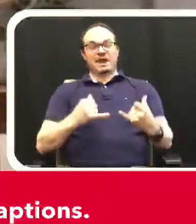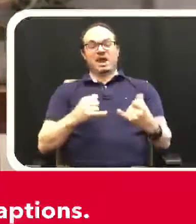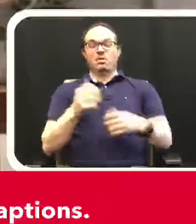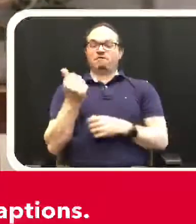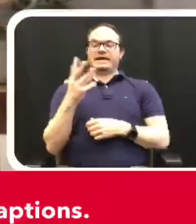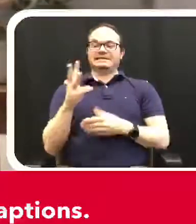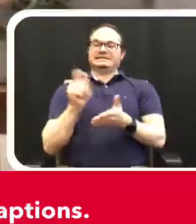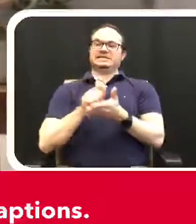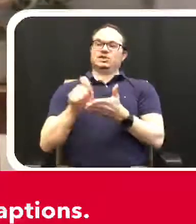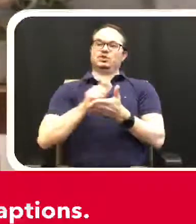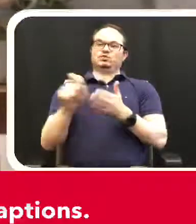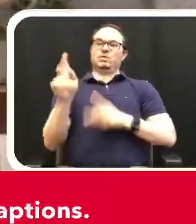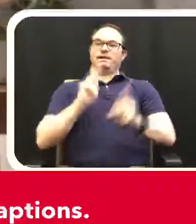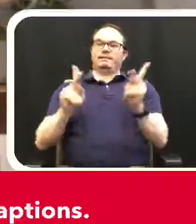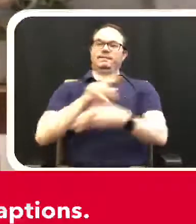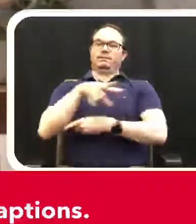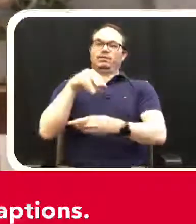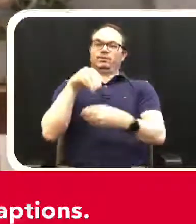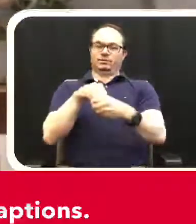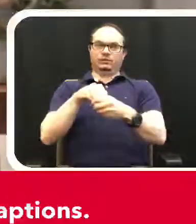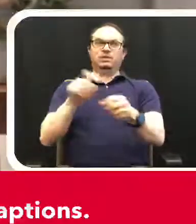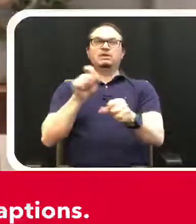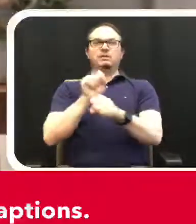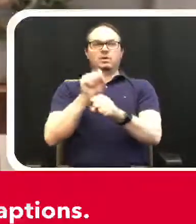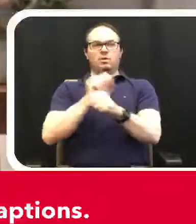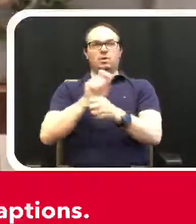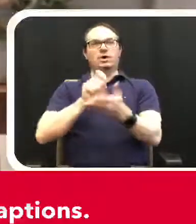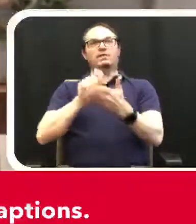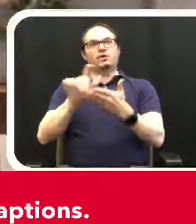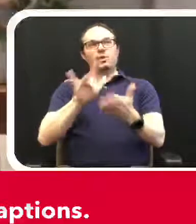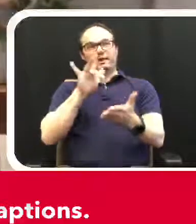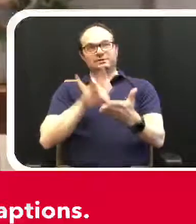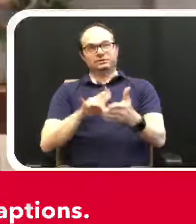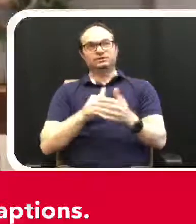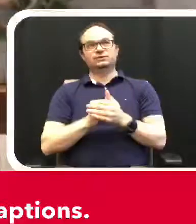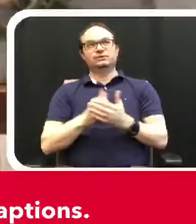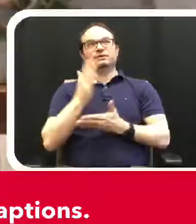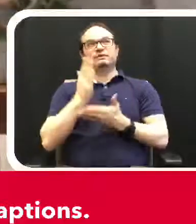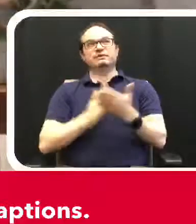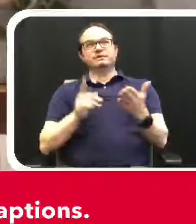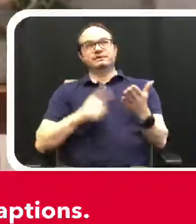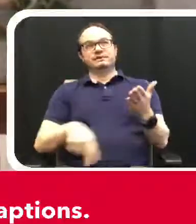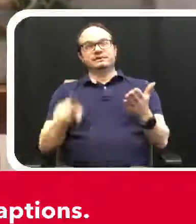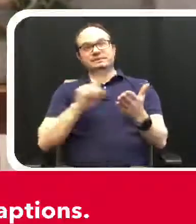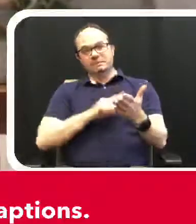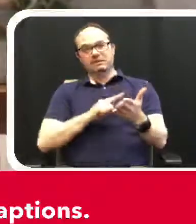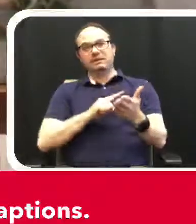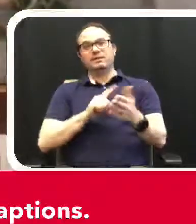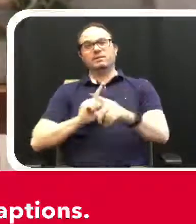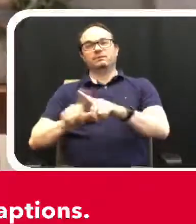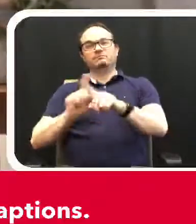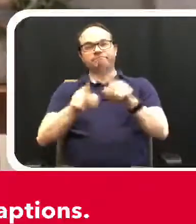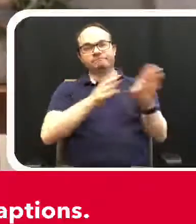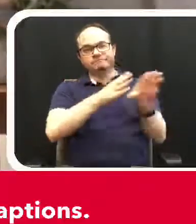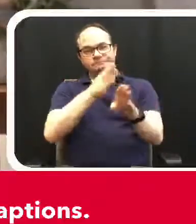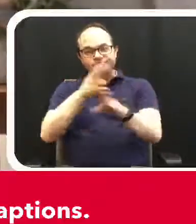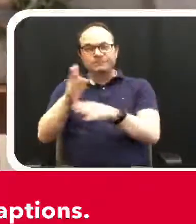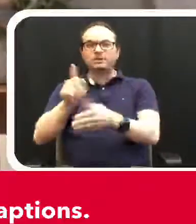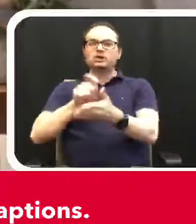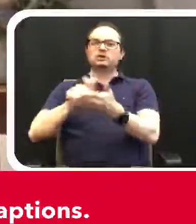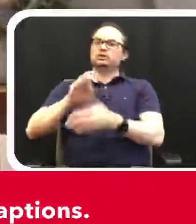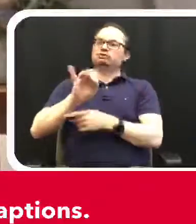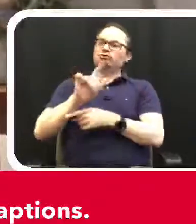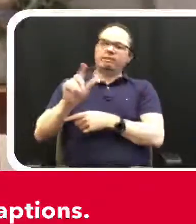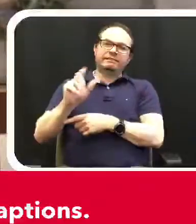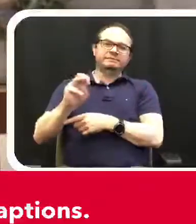writing consultants who work in the Writing Center. Some of them are English majors. We've had journalism majors,